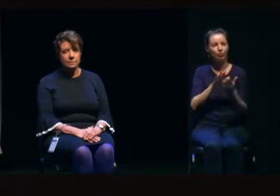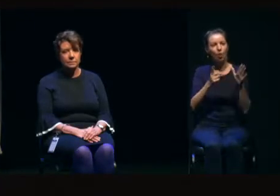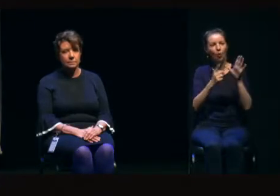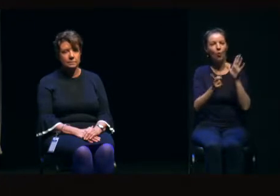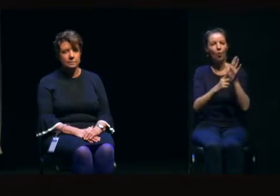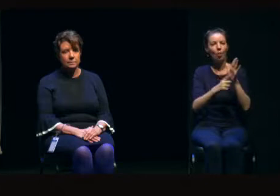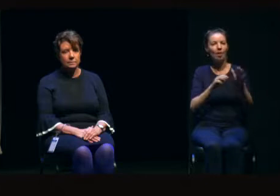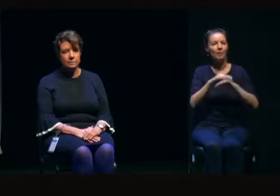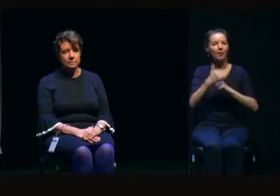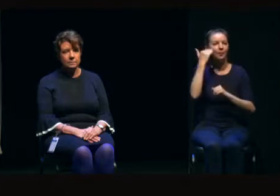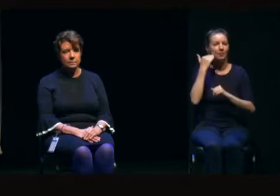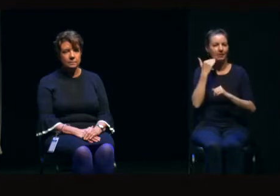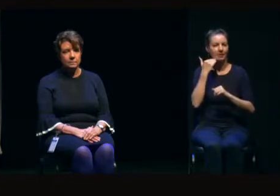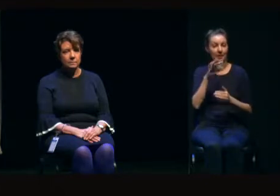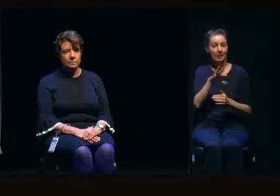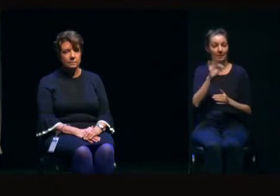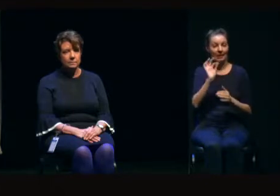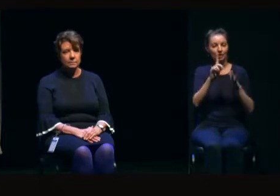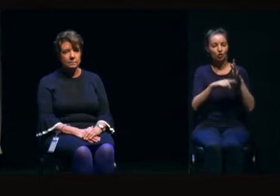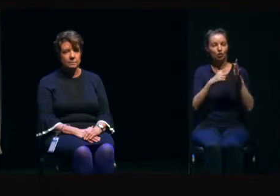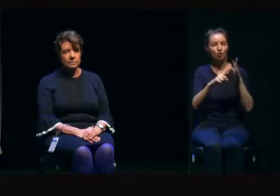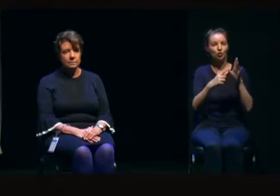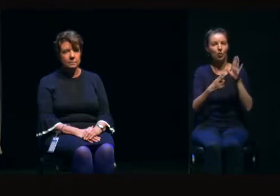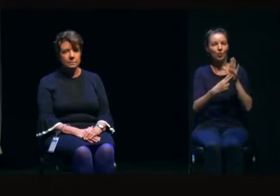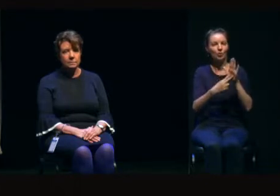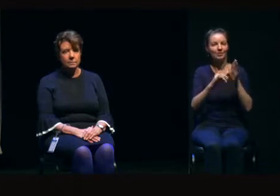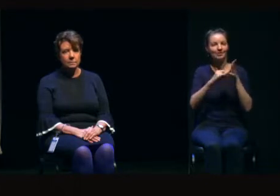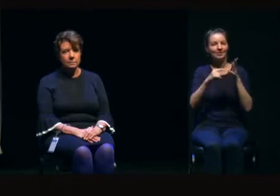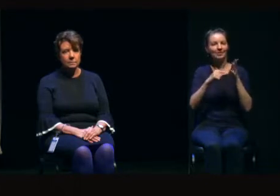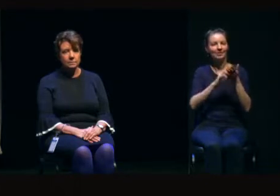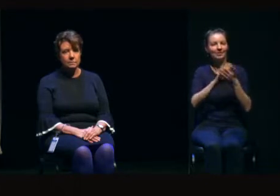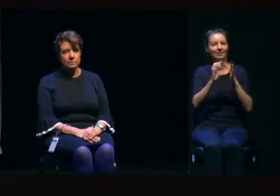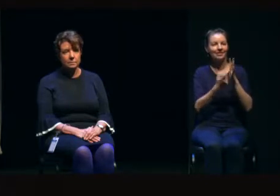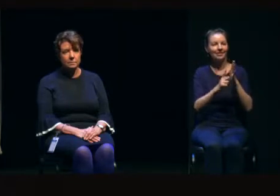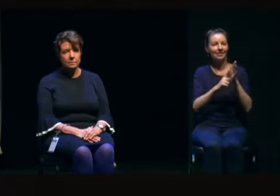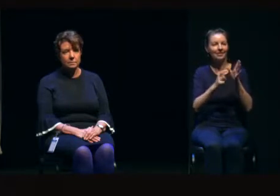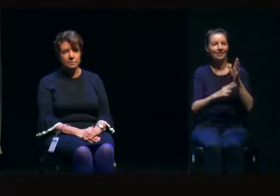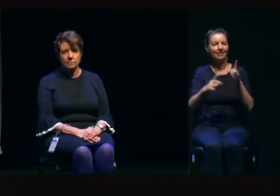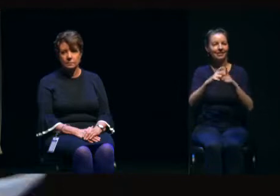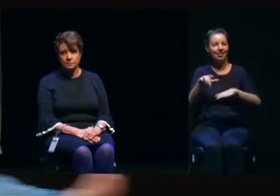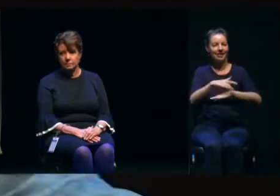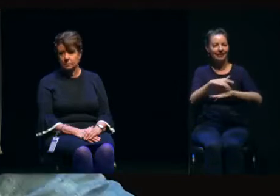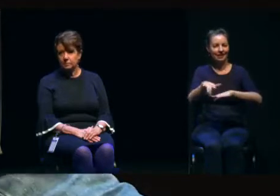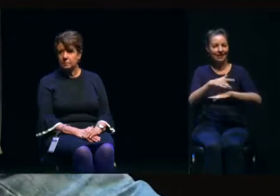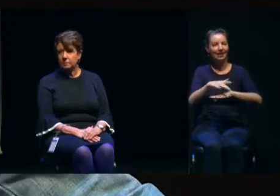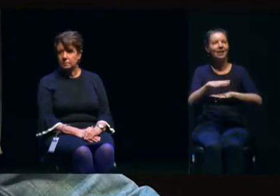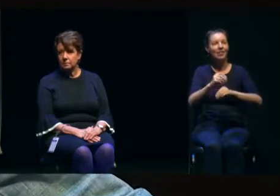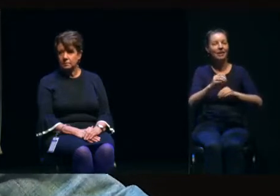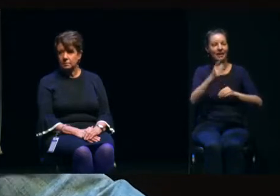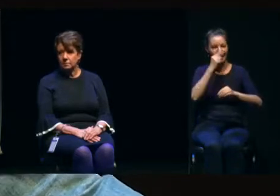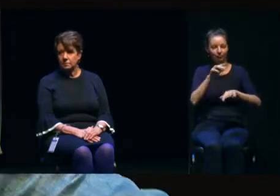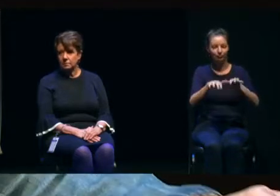venue, which is the Joan Sutherland Theatre right now, to be directed to the question submission page. I